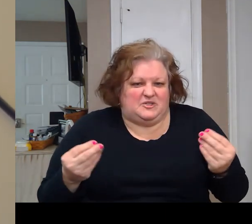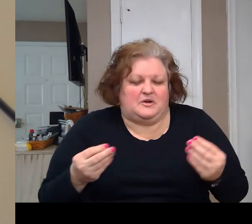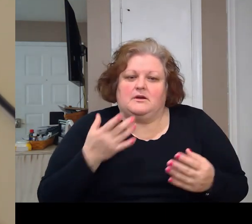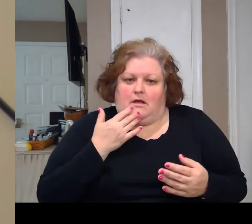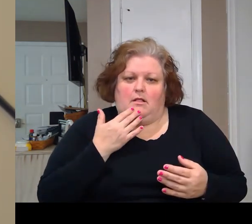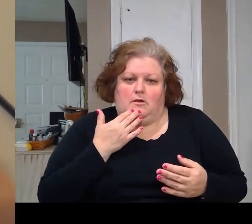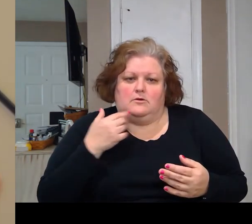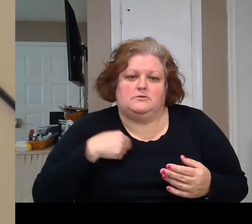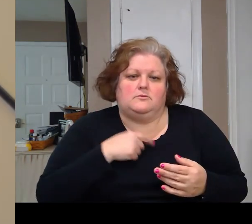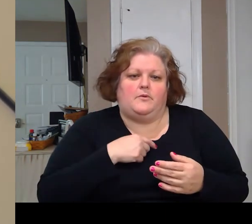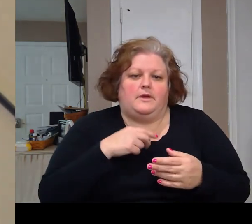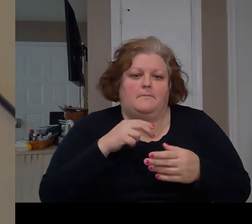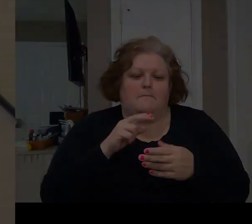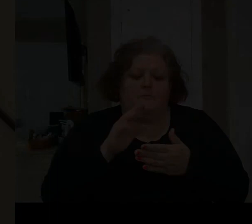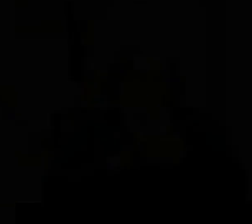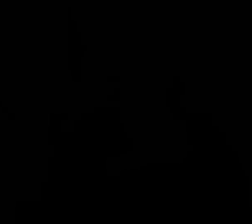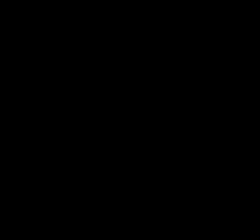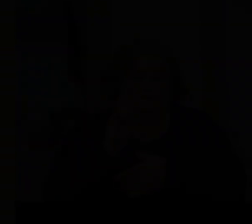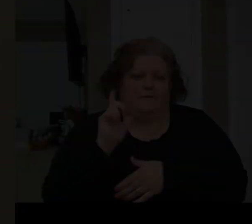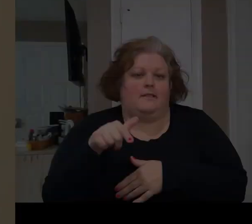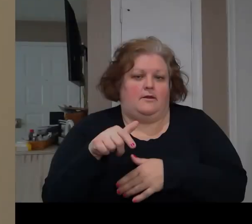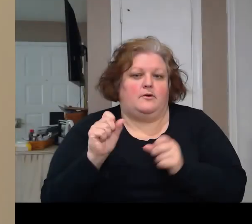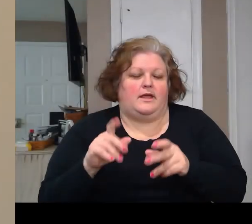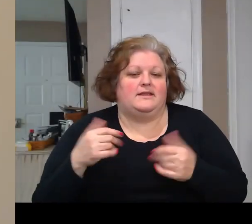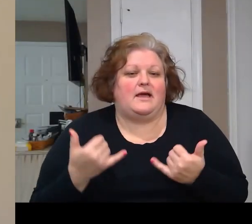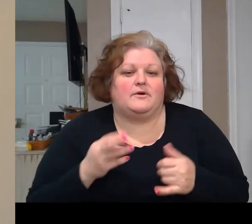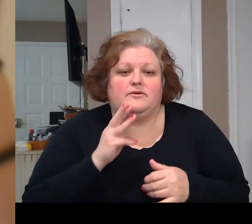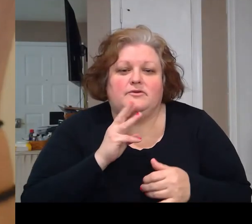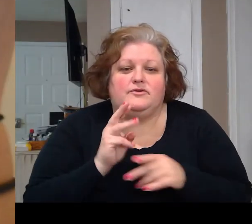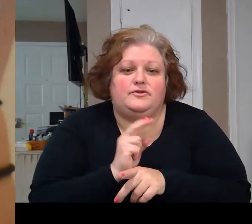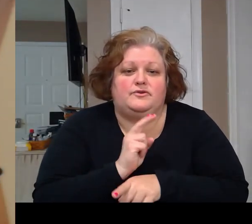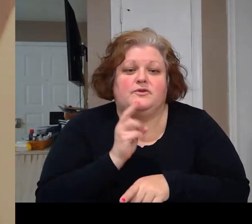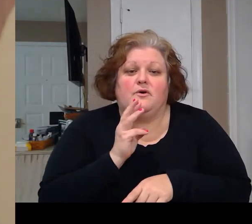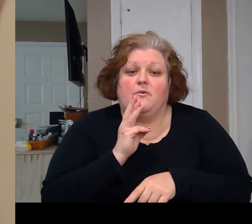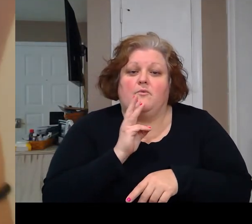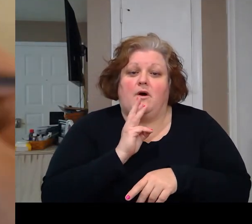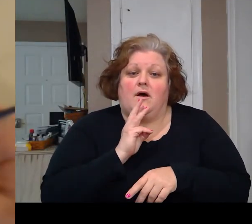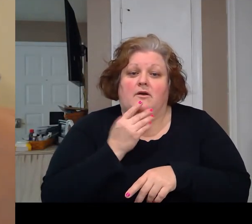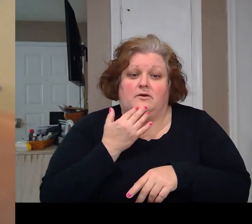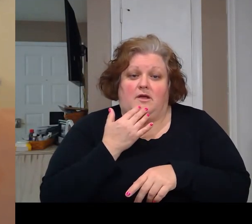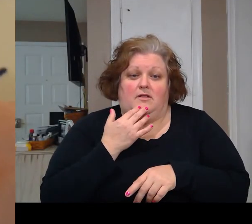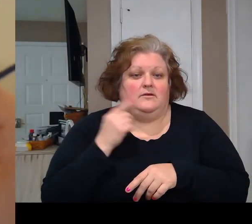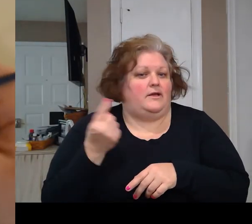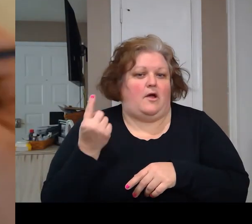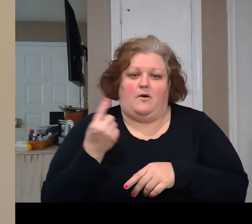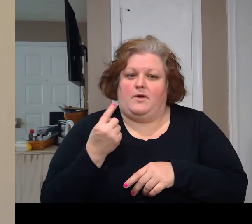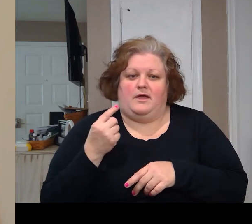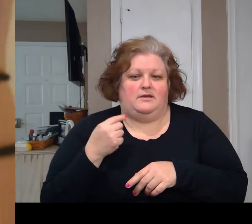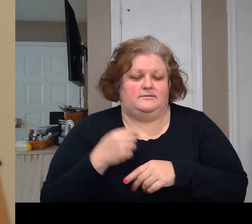texture too when we start painting. Now we're going to use the watercolor just like we always